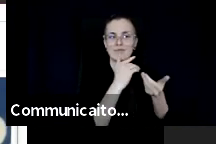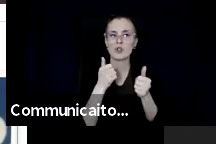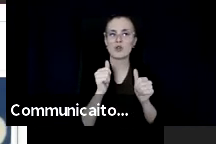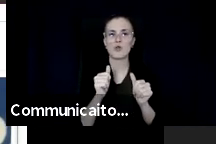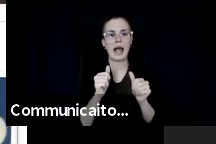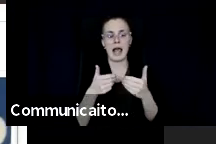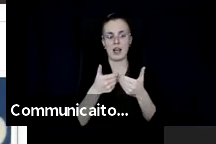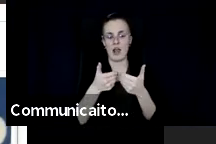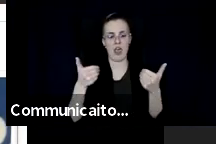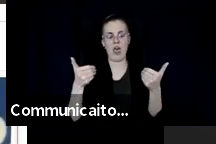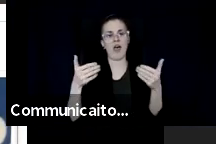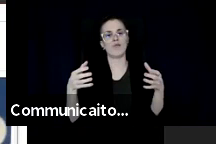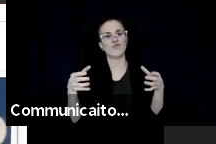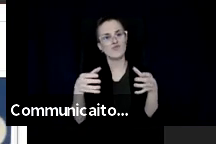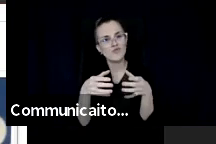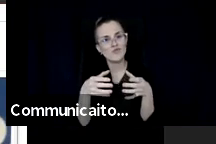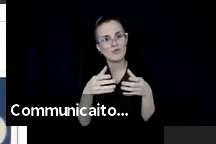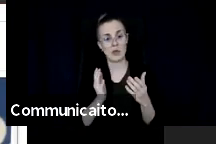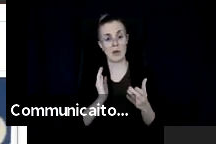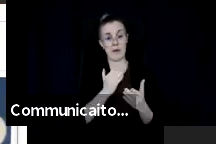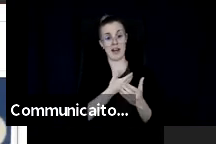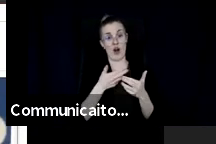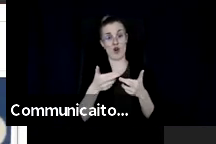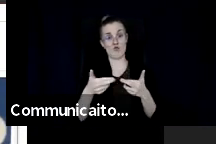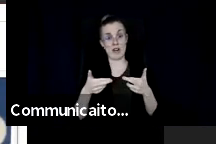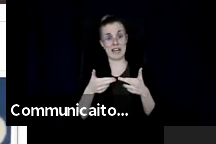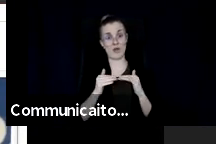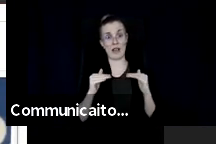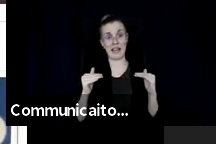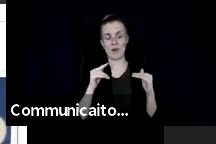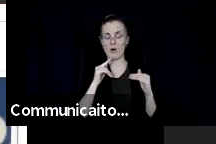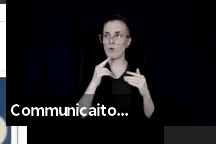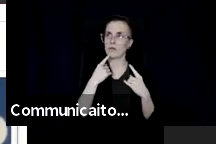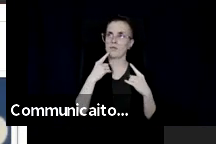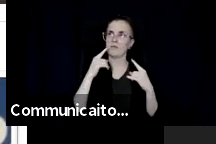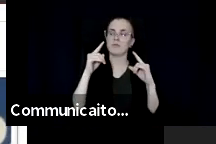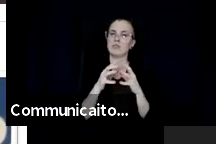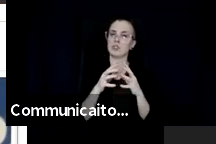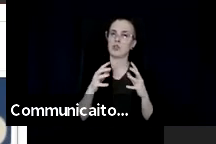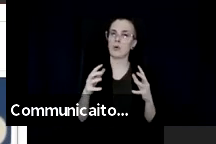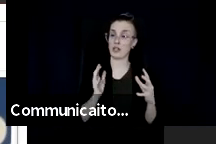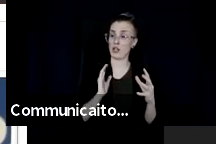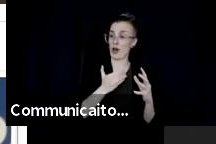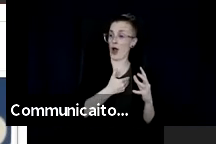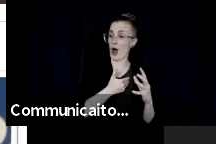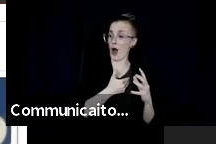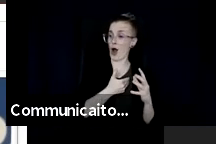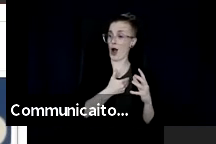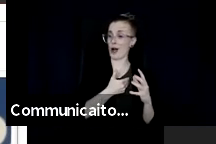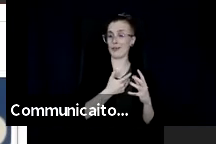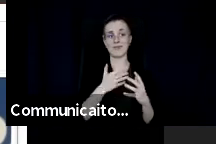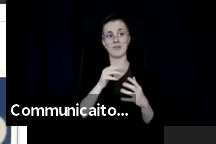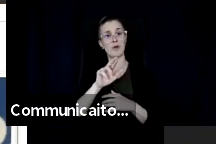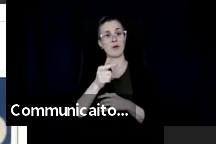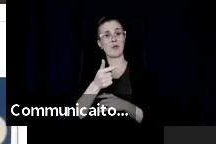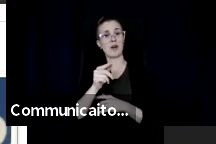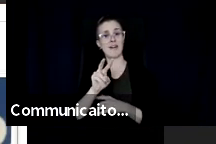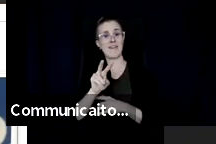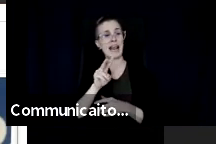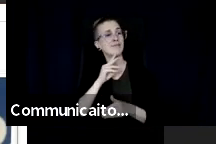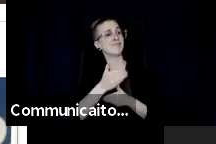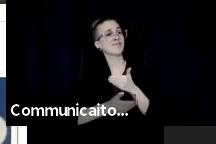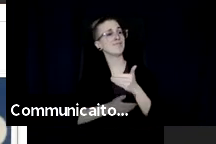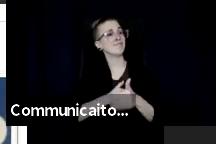chamber, we're getting so much done. We're moving at our own pace in the Rio Grande Valley, but you know what? We have a lot of will and we have a lot of heart.